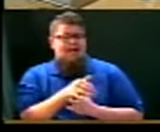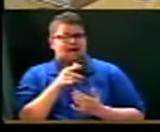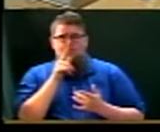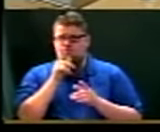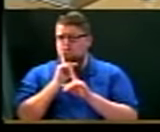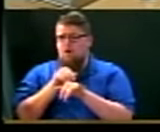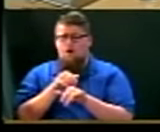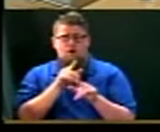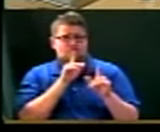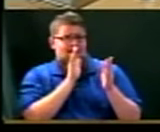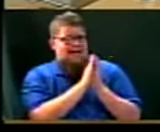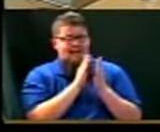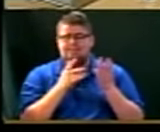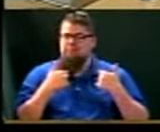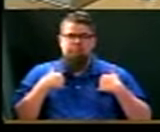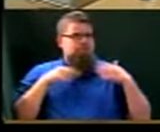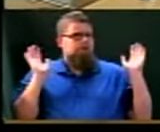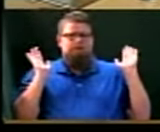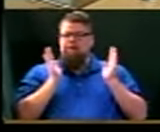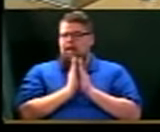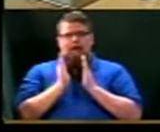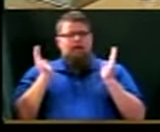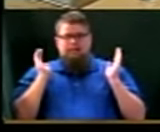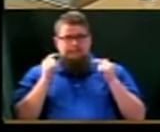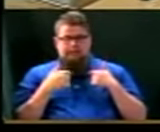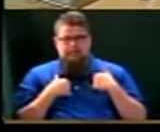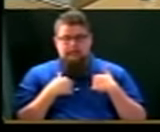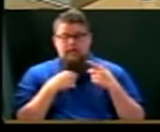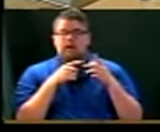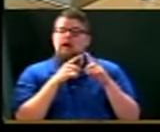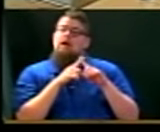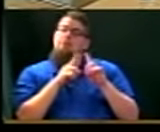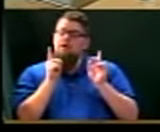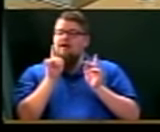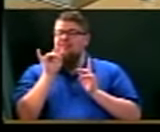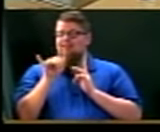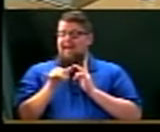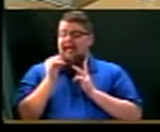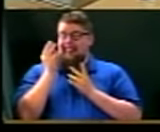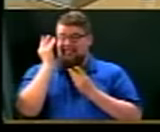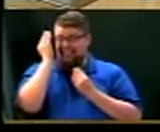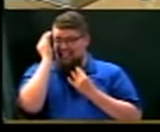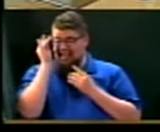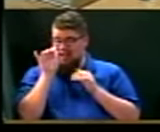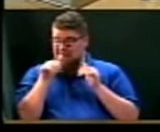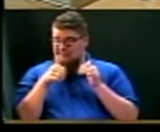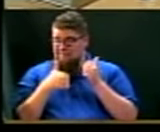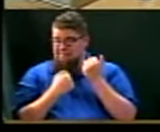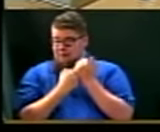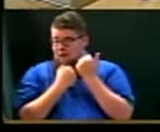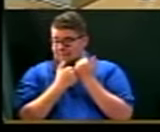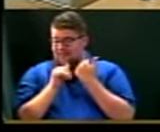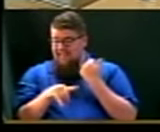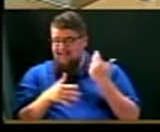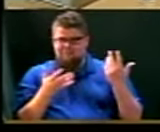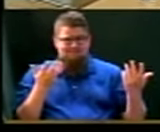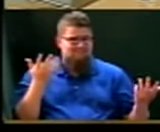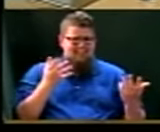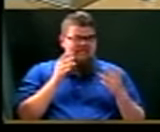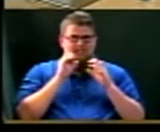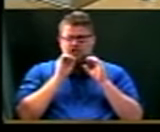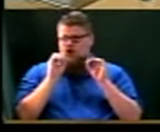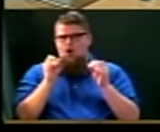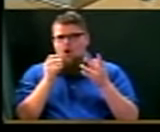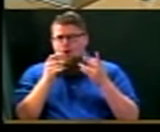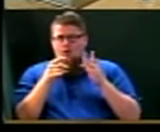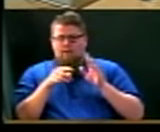who chose to respond or not. I did not ask. All I'm saying is that was the thinking behind it. There was nothing nefarious behind it.